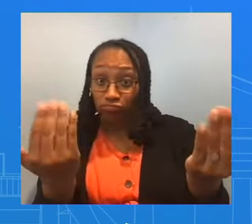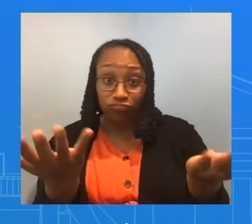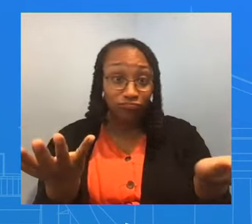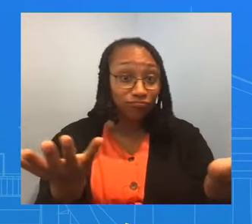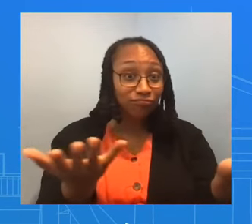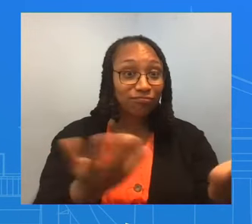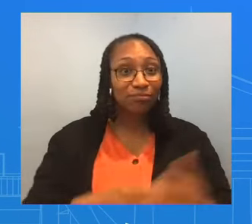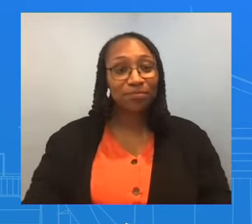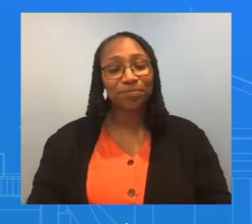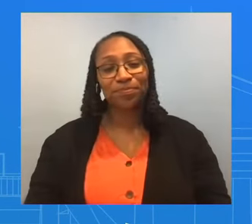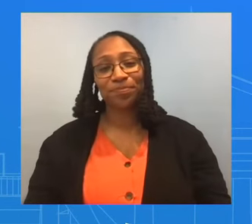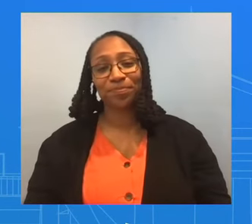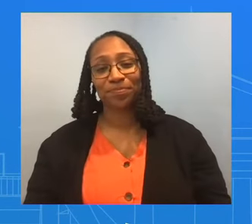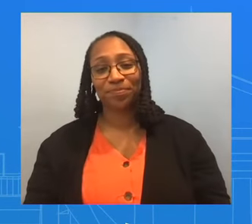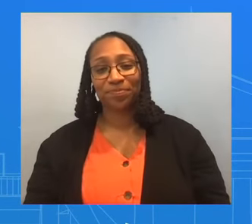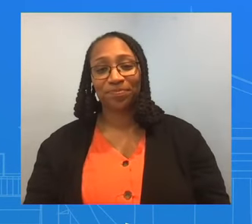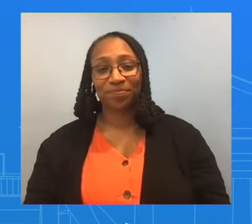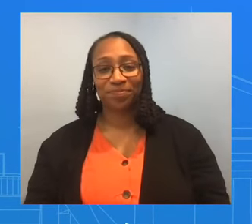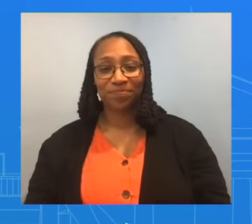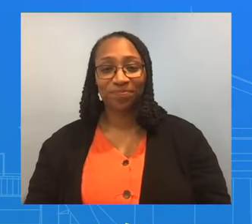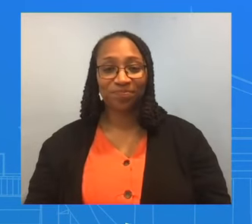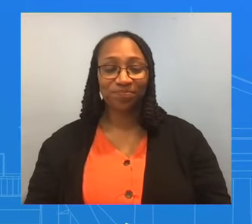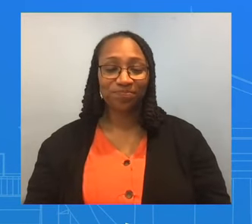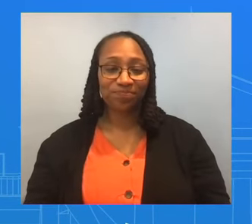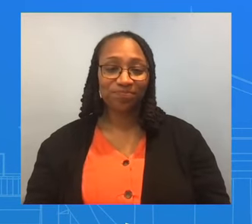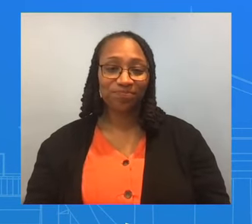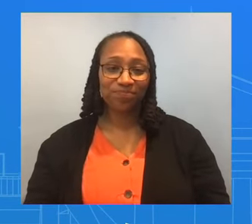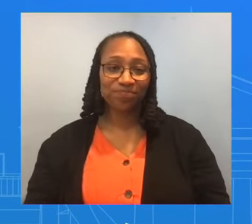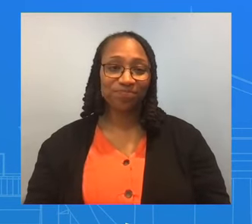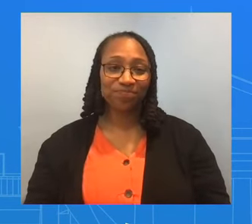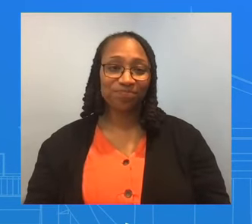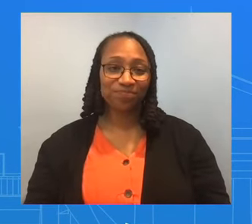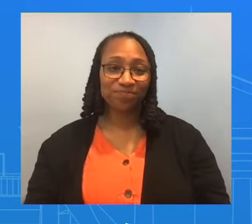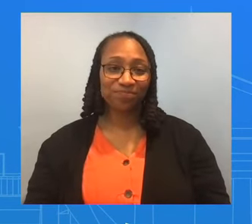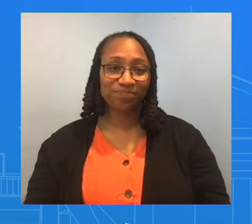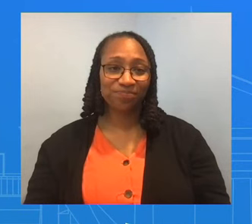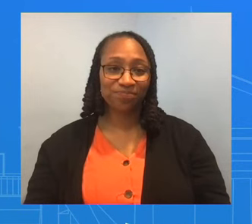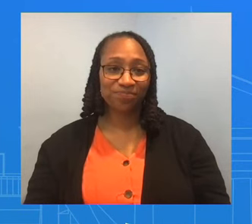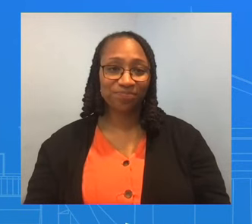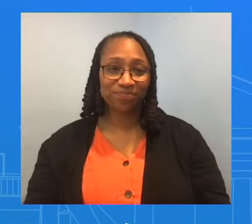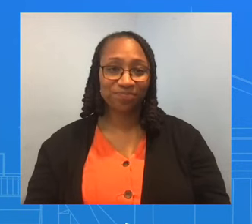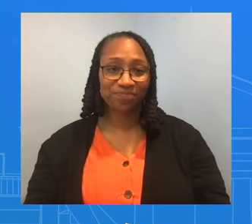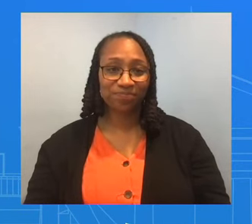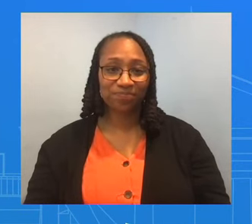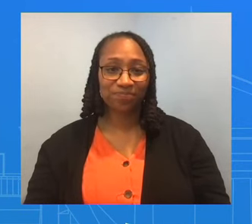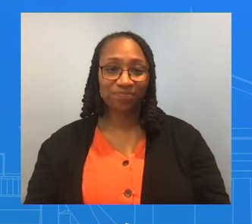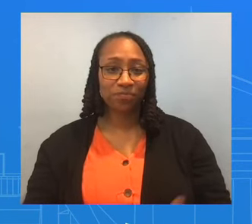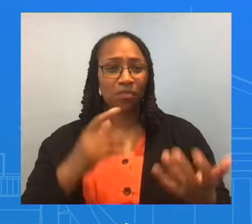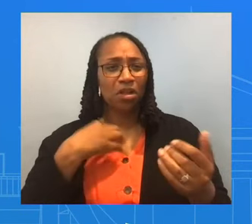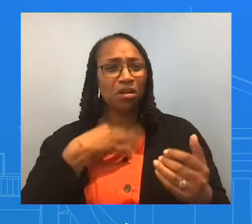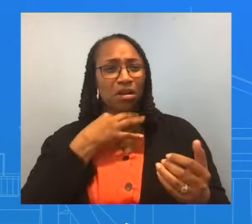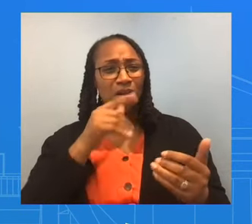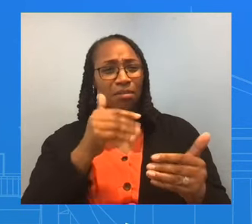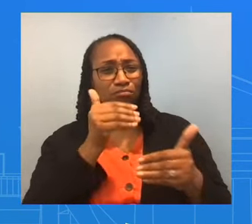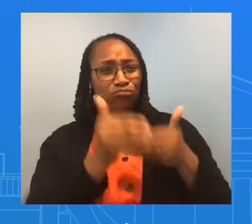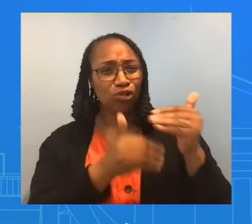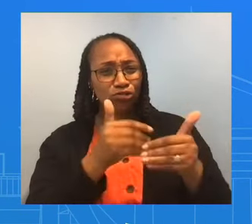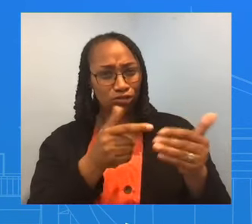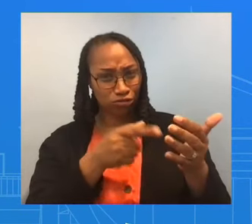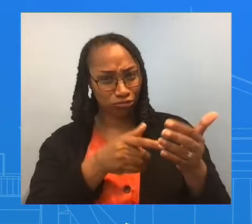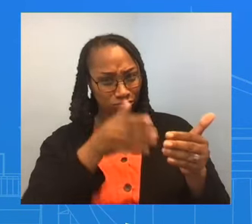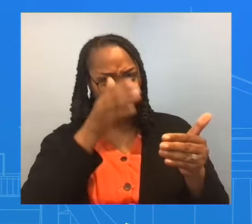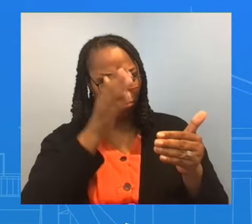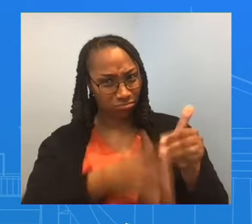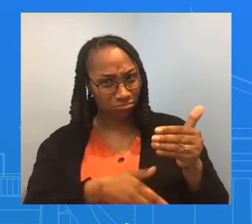Has the root canal procedure been completed by this point? Can you confirm that? The doctor's note said it would be underway.